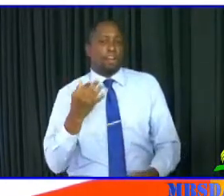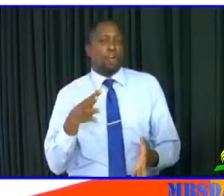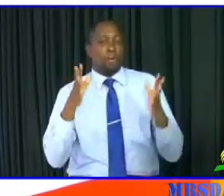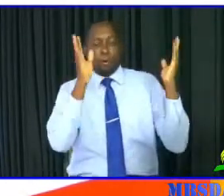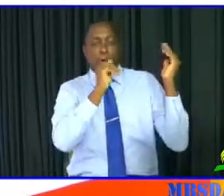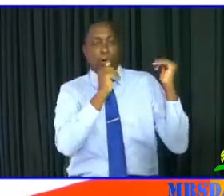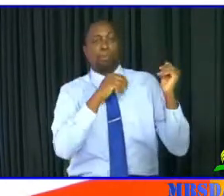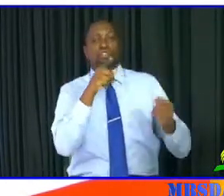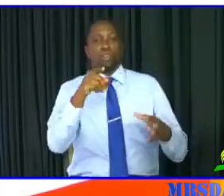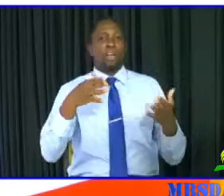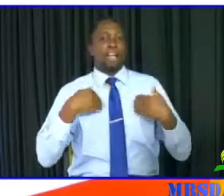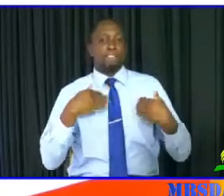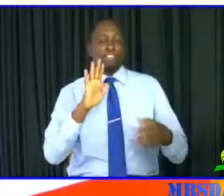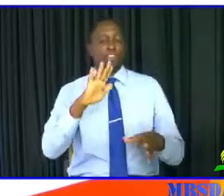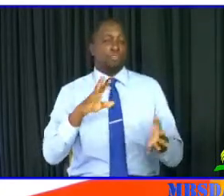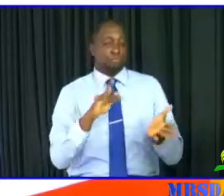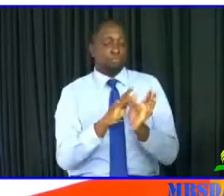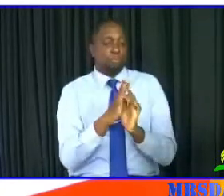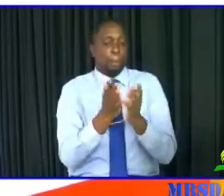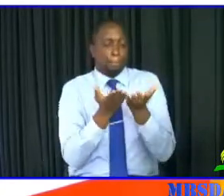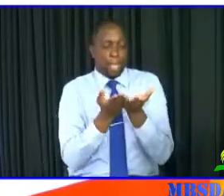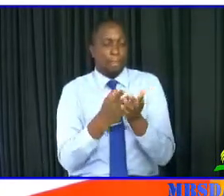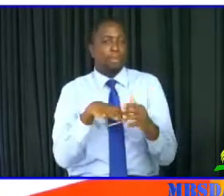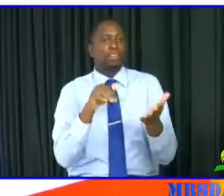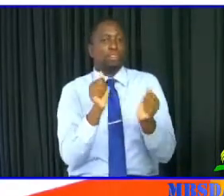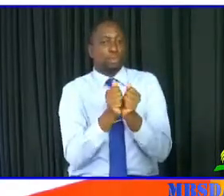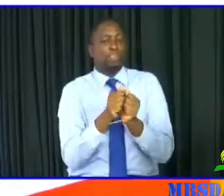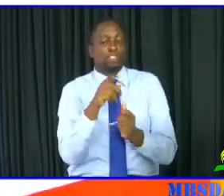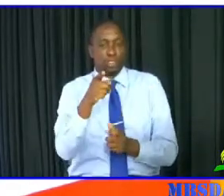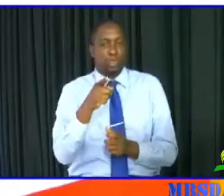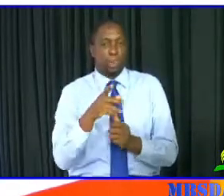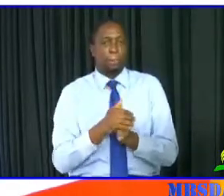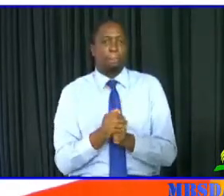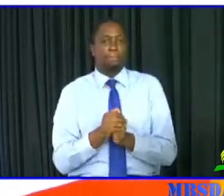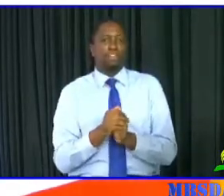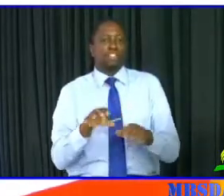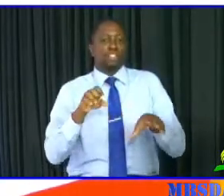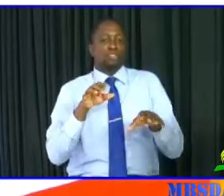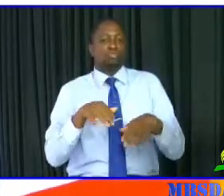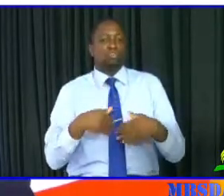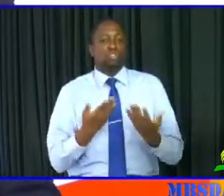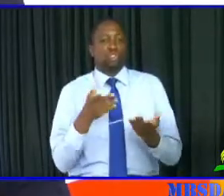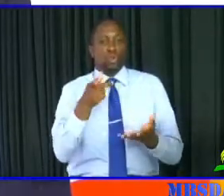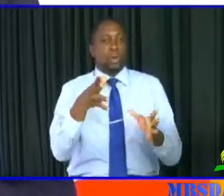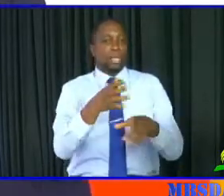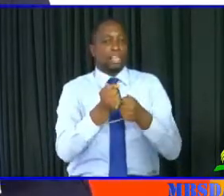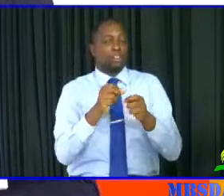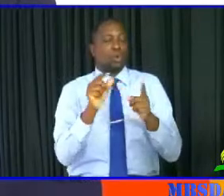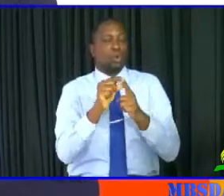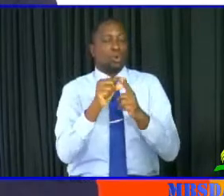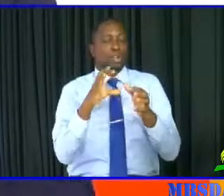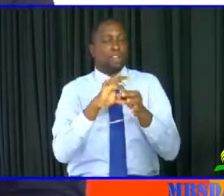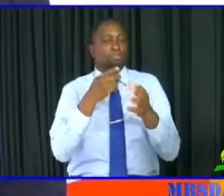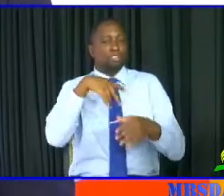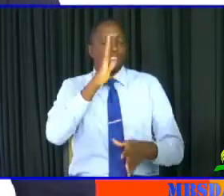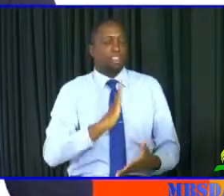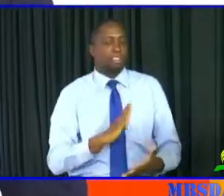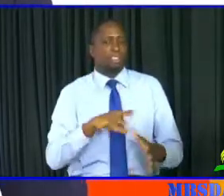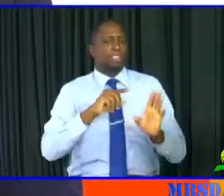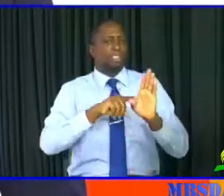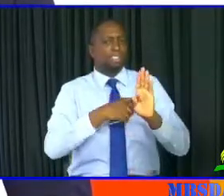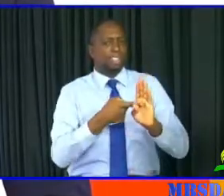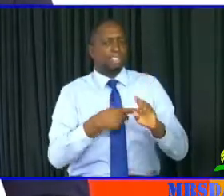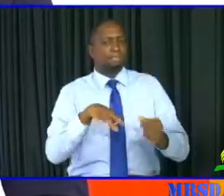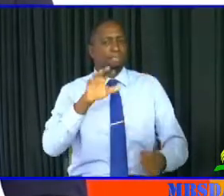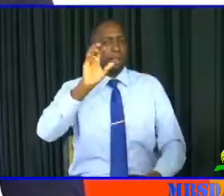somebody say amen. Yes, I can hear you. You will get the word of God. We begin with St. Matthew chapter 7,